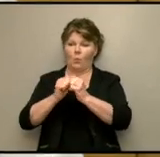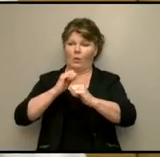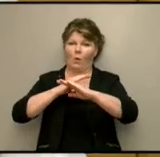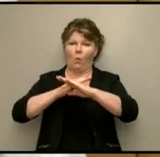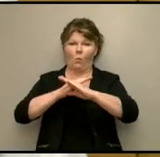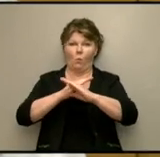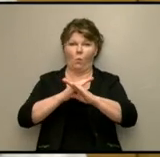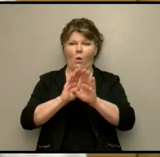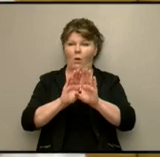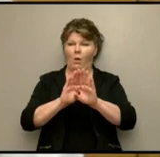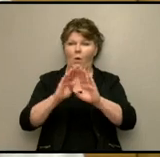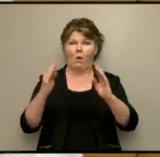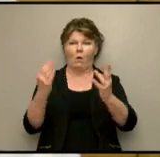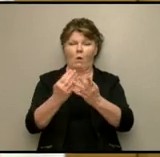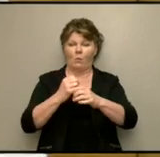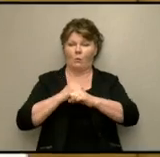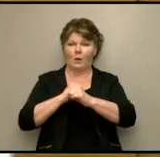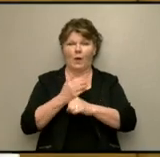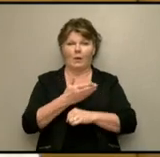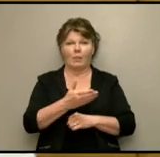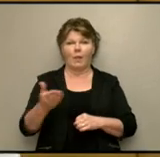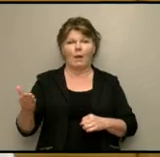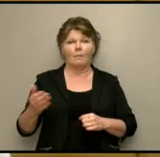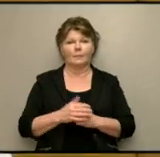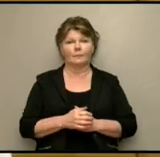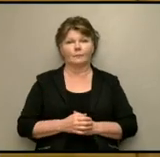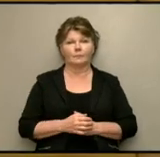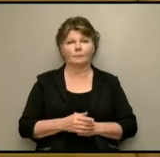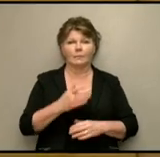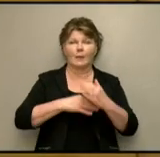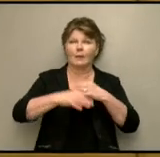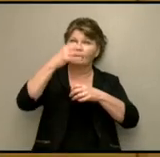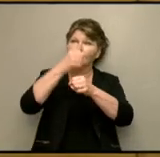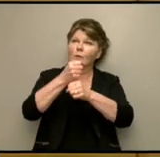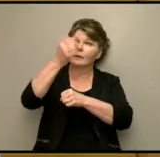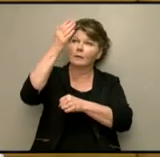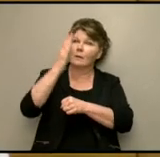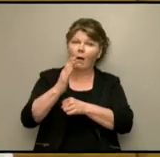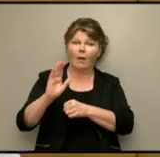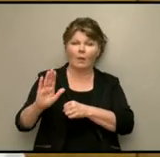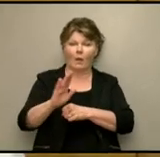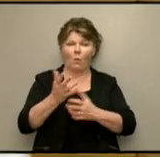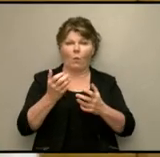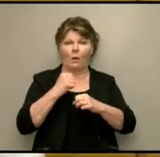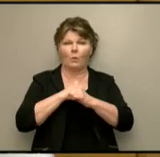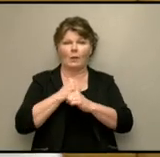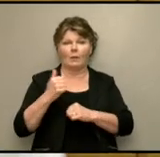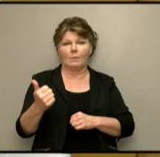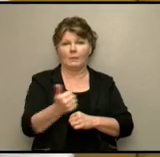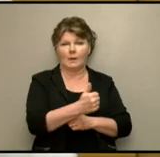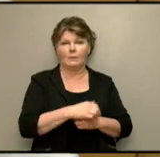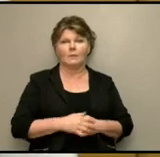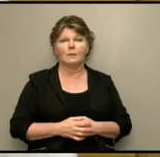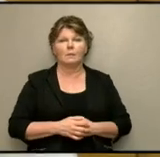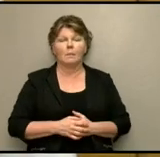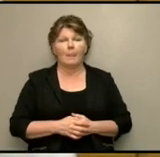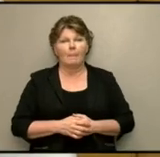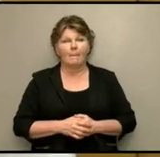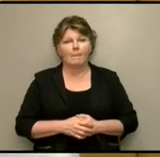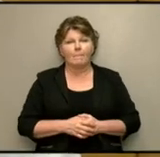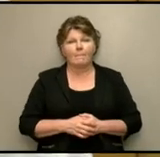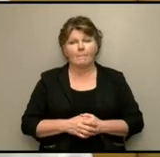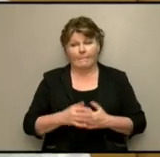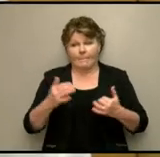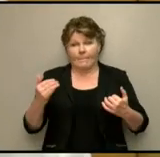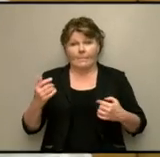to trust in that wall instead of trusting in God to protect them. Today, you may be in favor of a